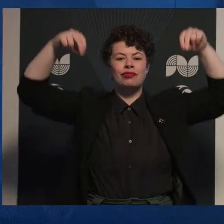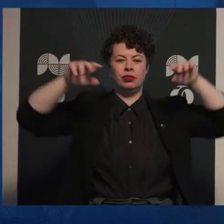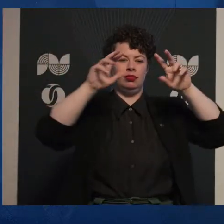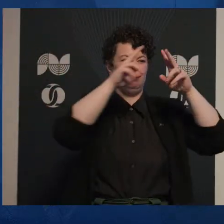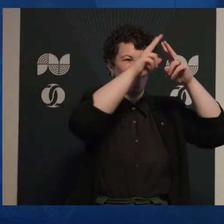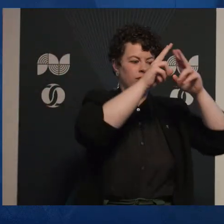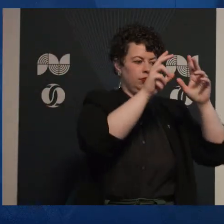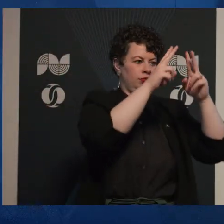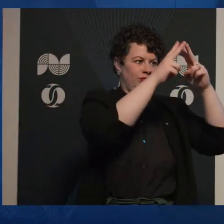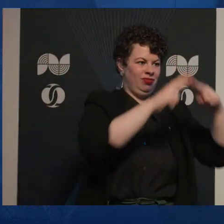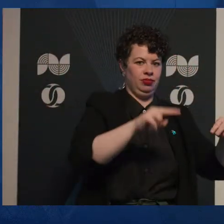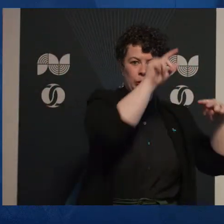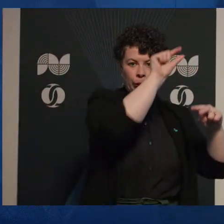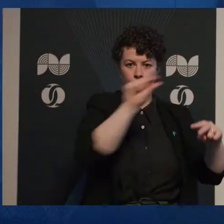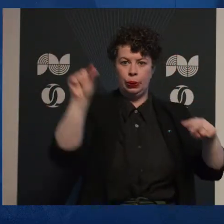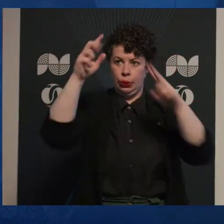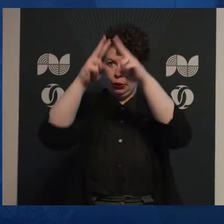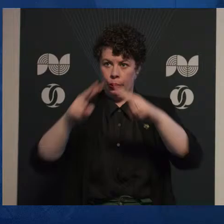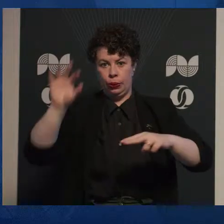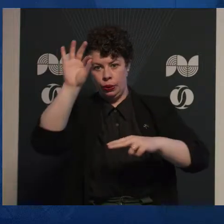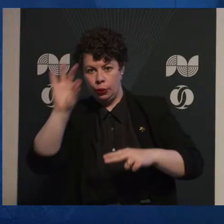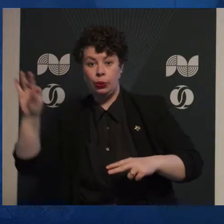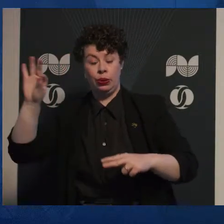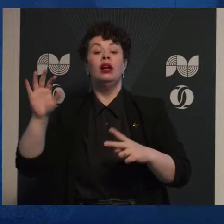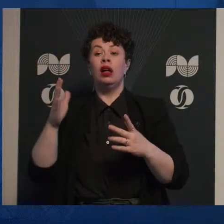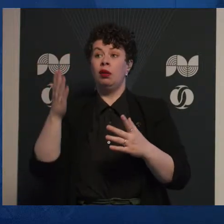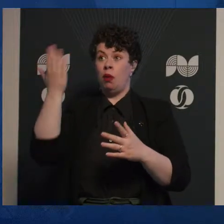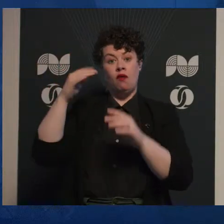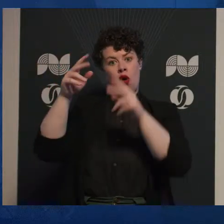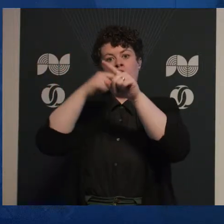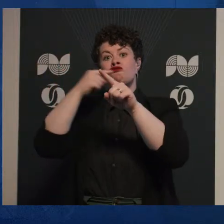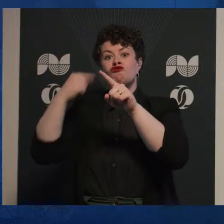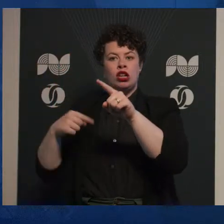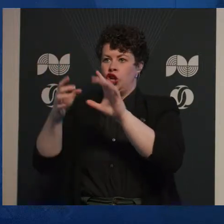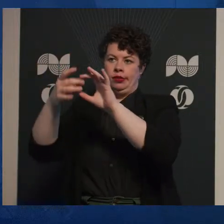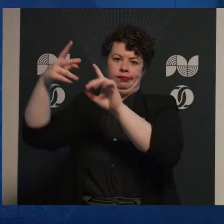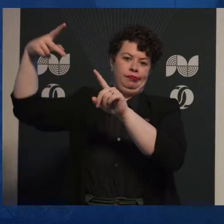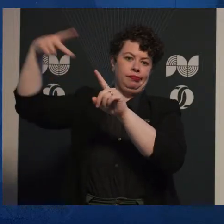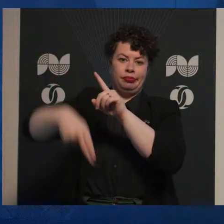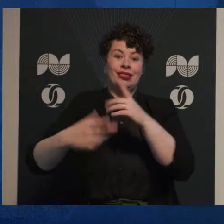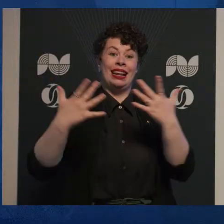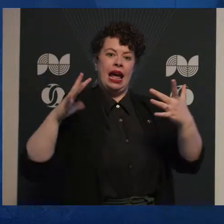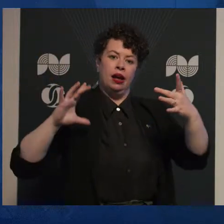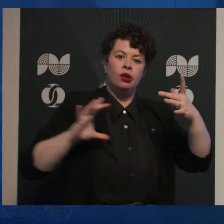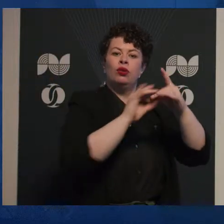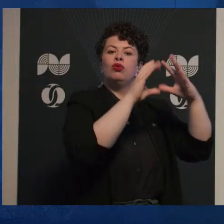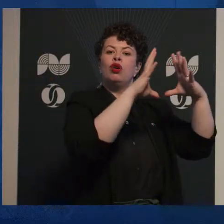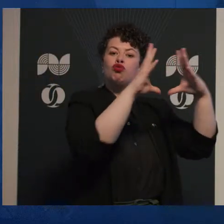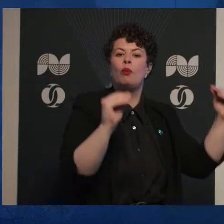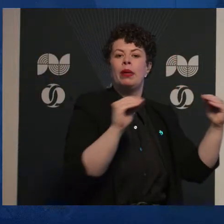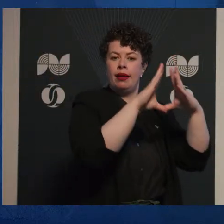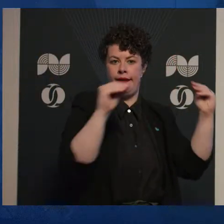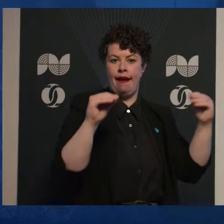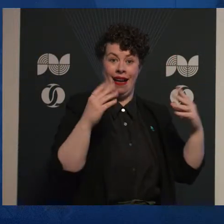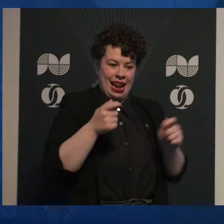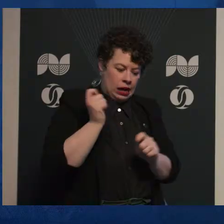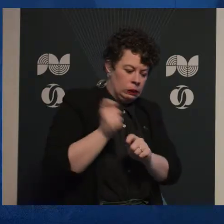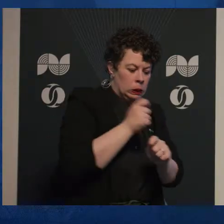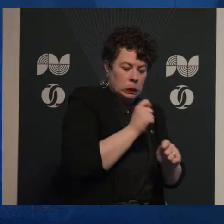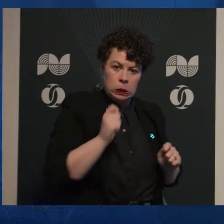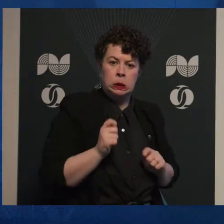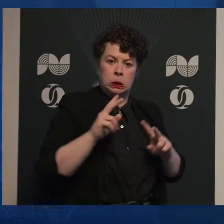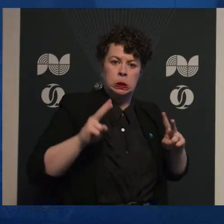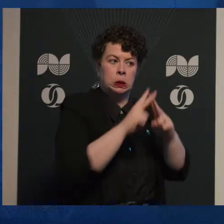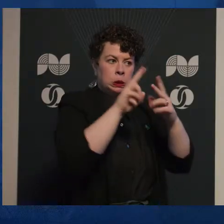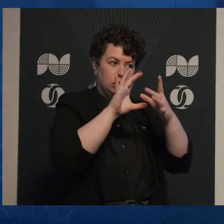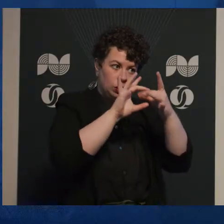first independent electricity connection to Romania and the EU, which means that we will be part of the EU electricity market. And